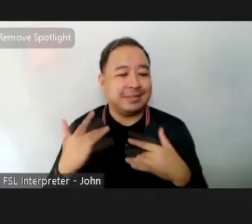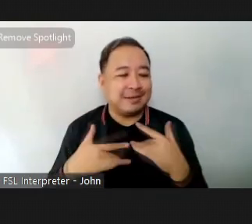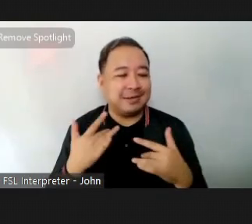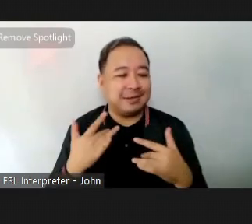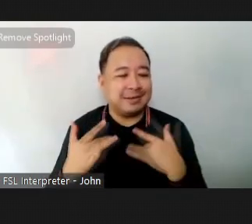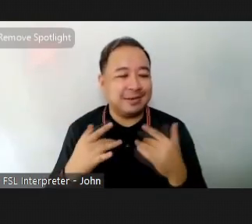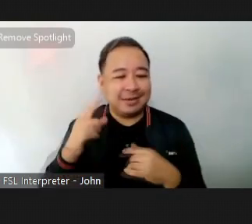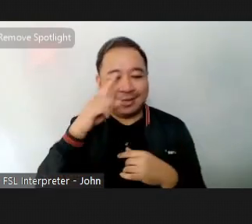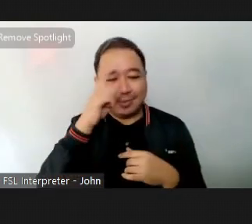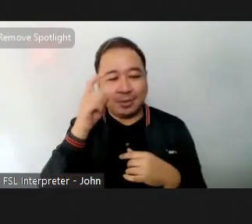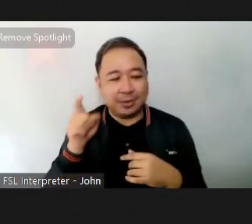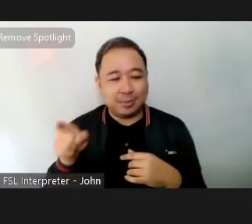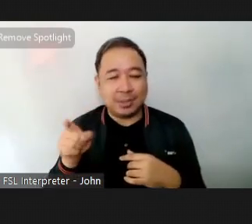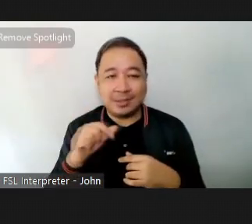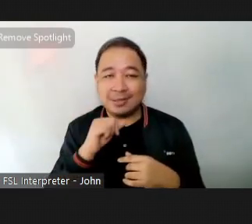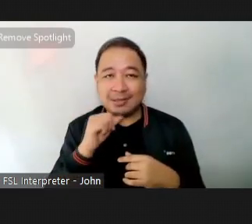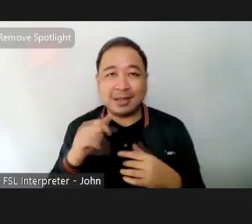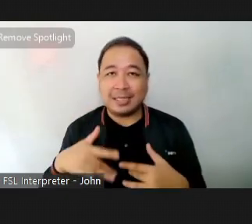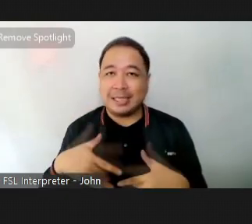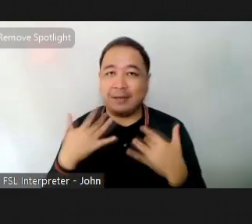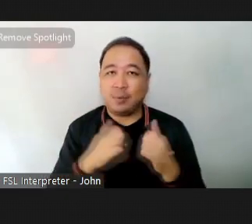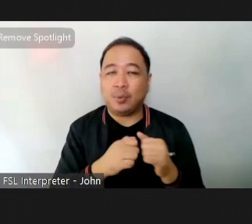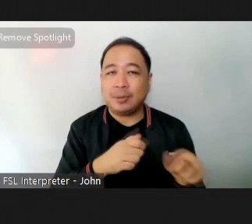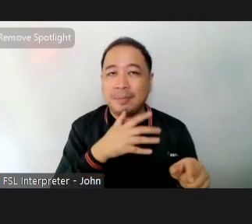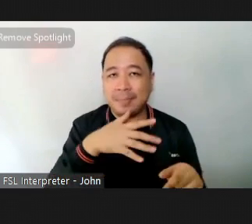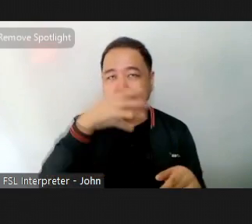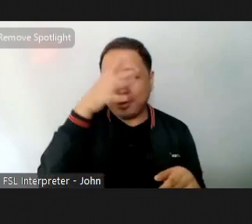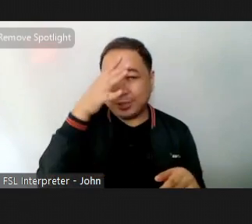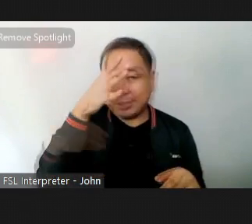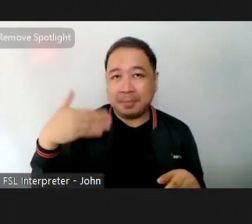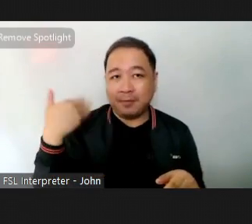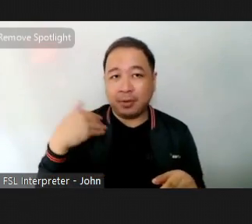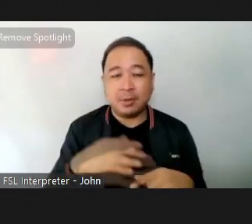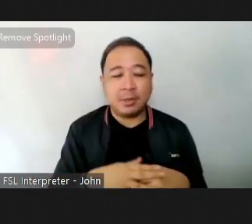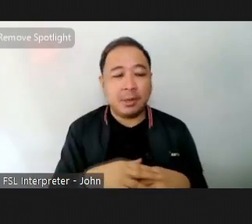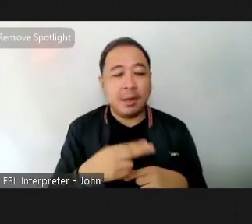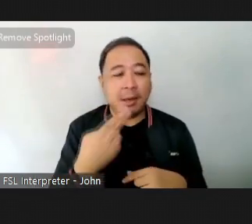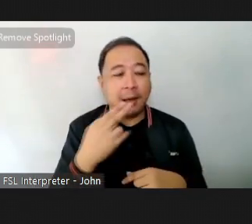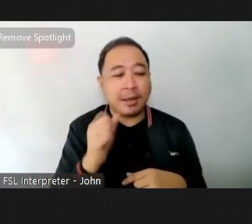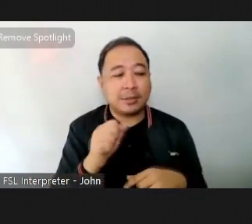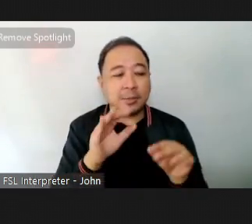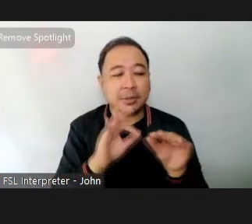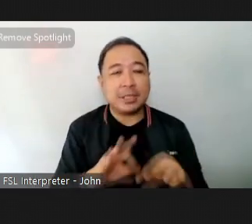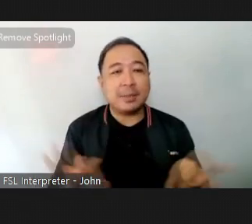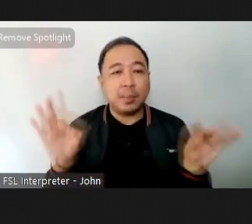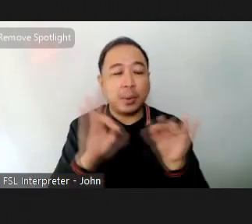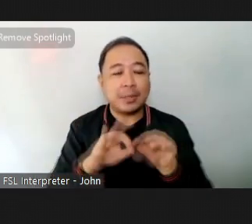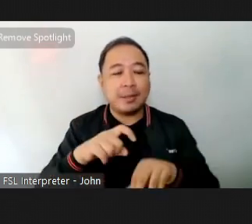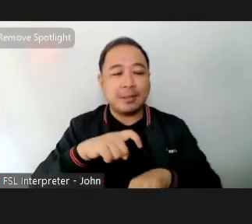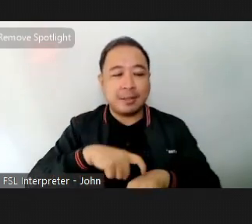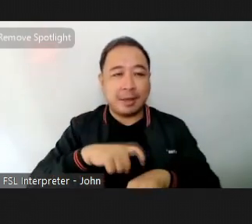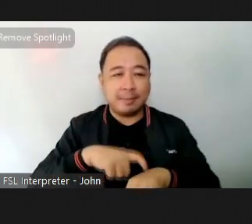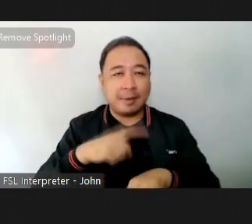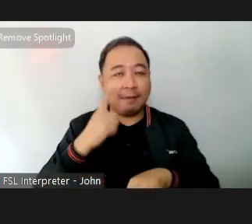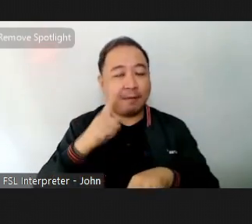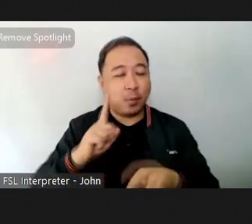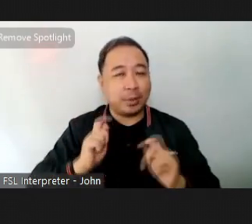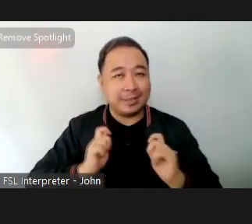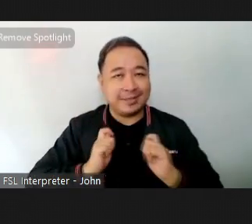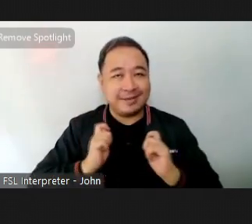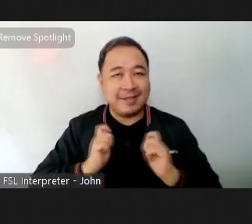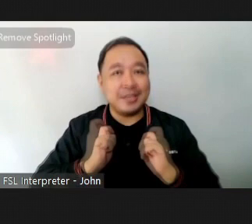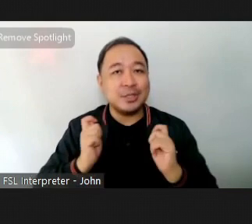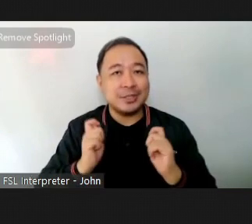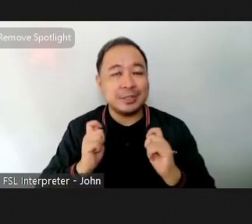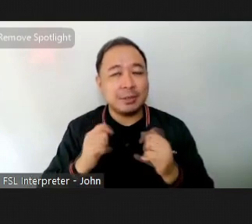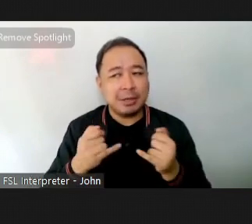my parents during that time. High school year is a very crucial time for a teenager's life. That's when you will discover